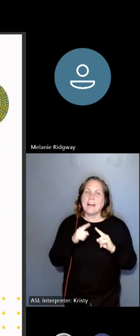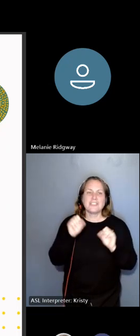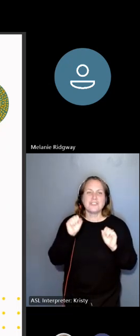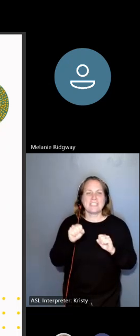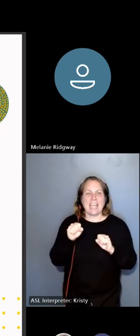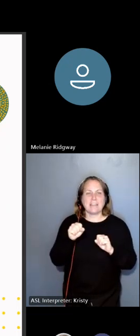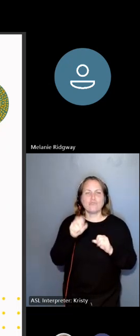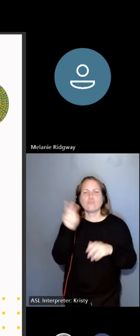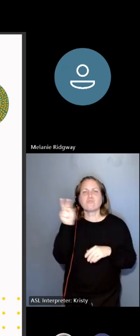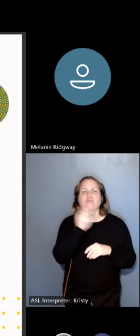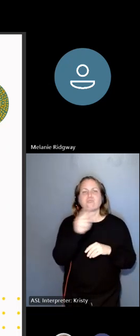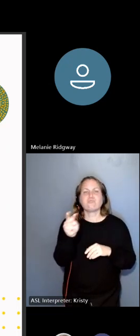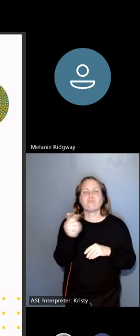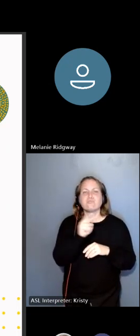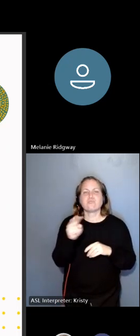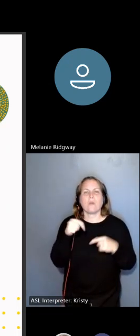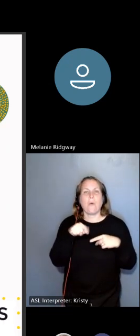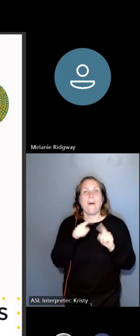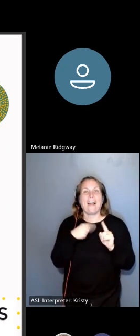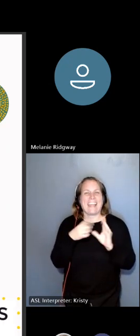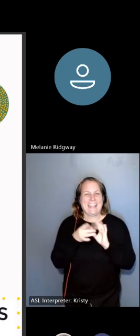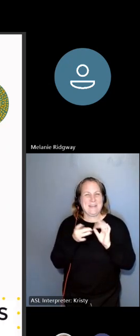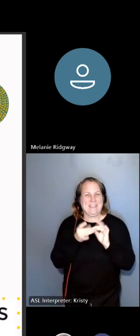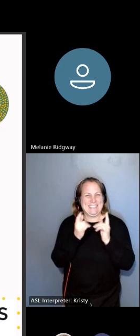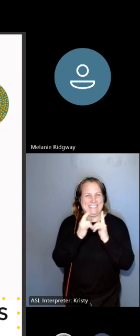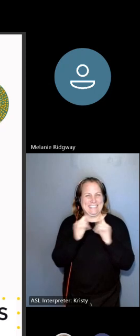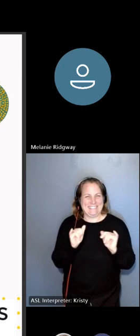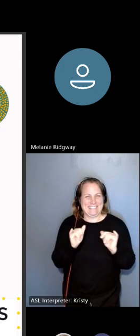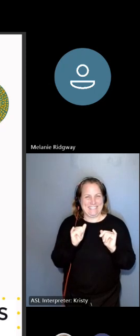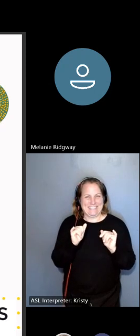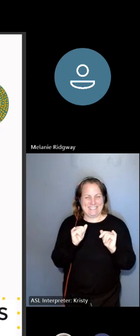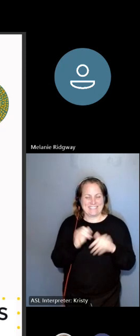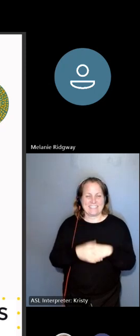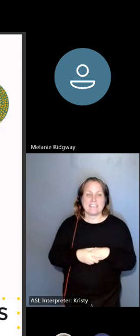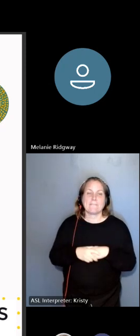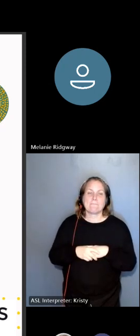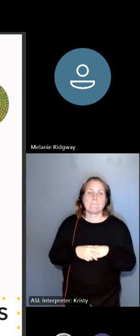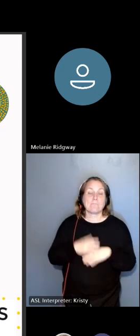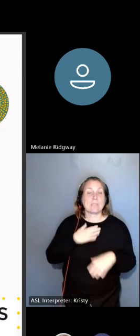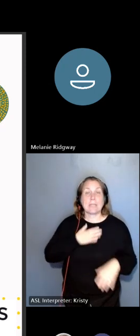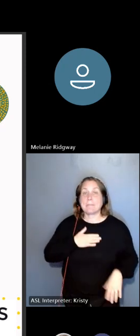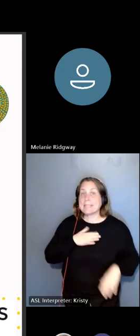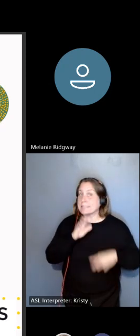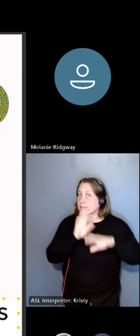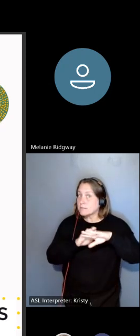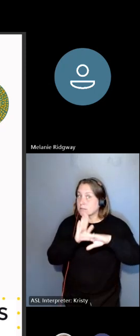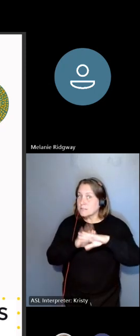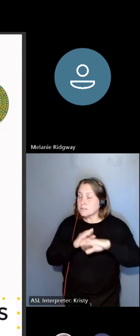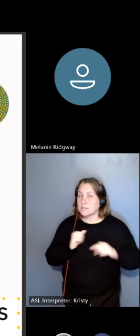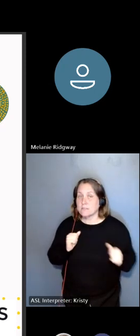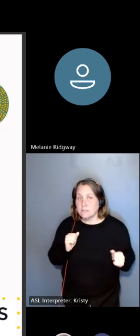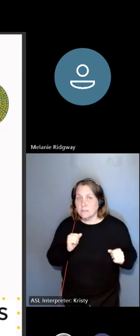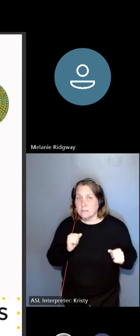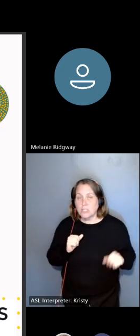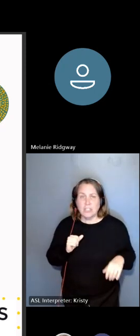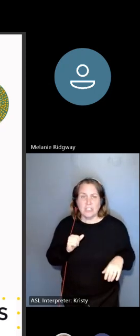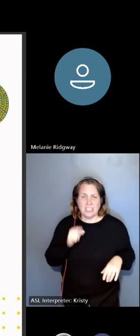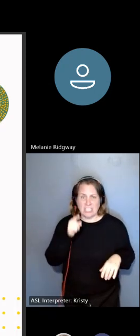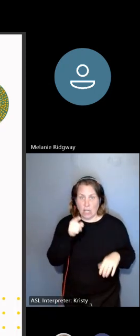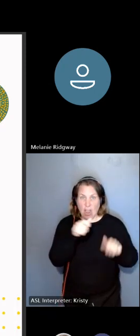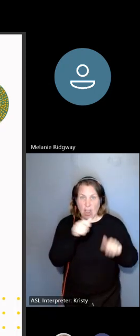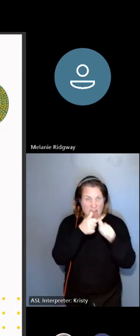while I make a few comments. So please note that you do not have to say this